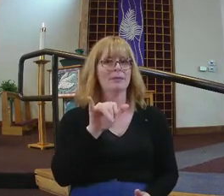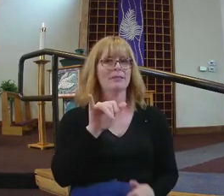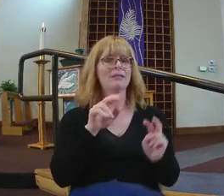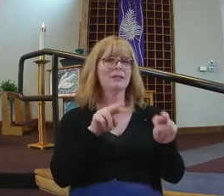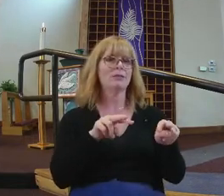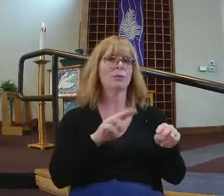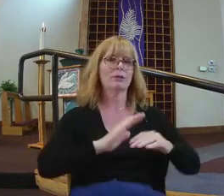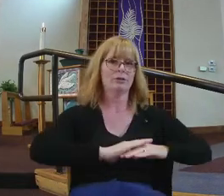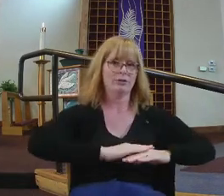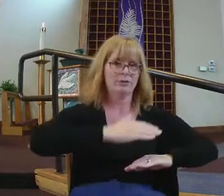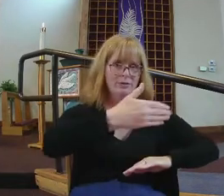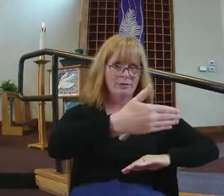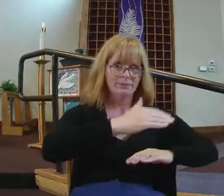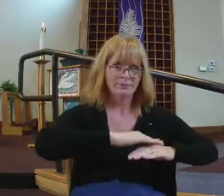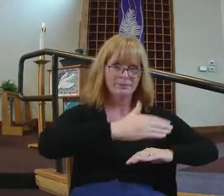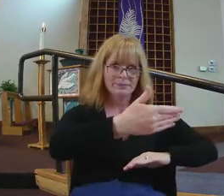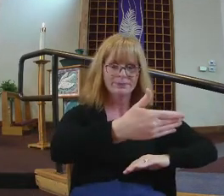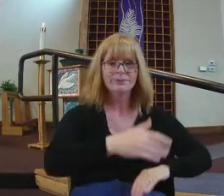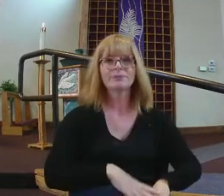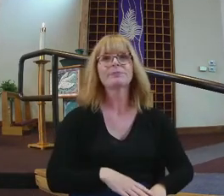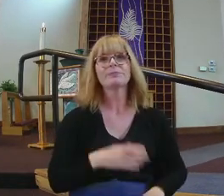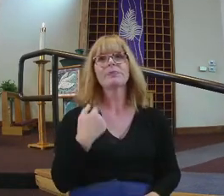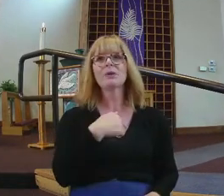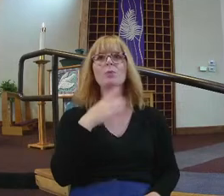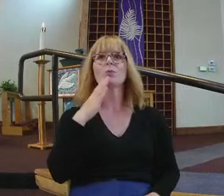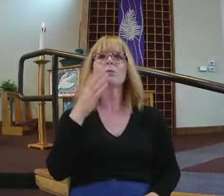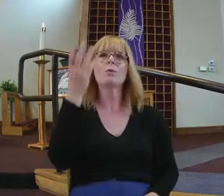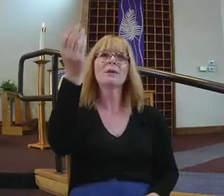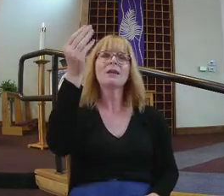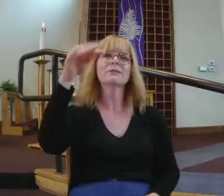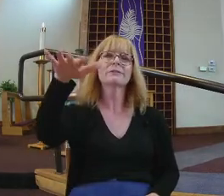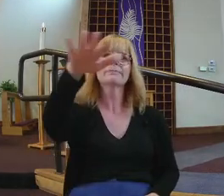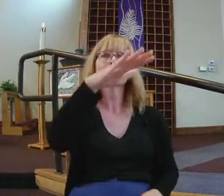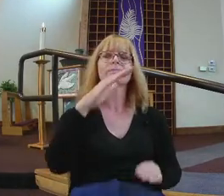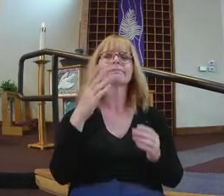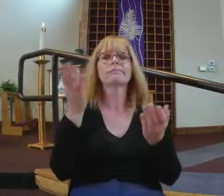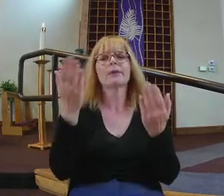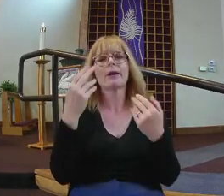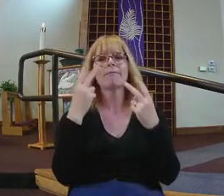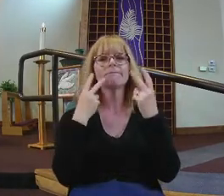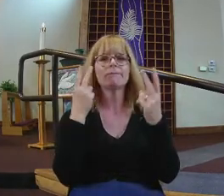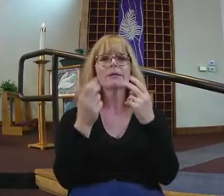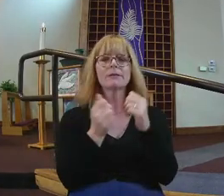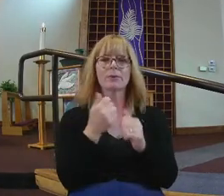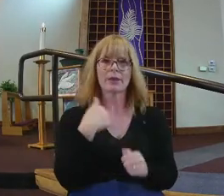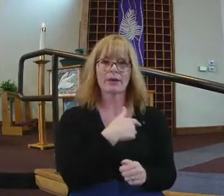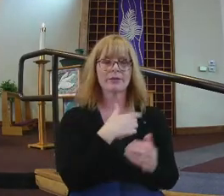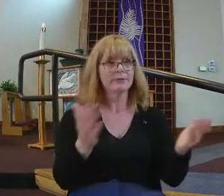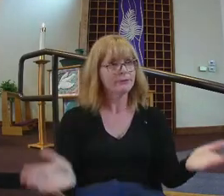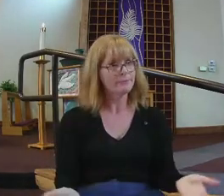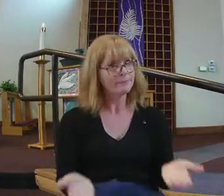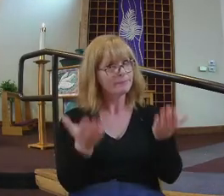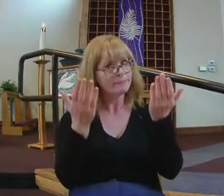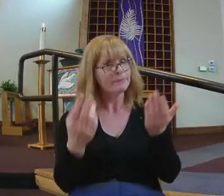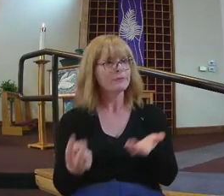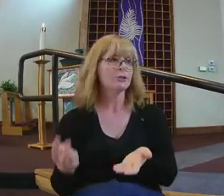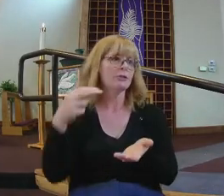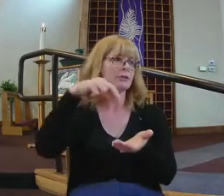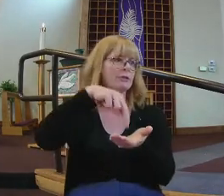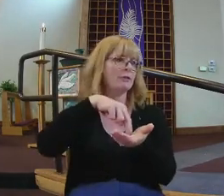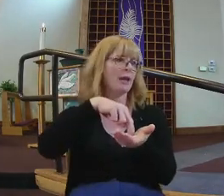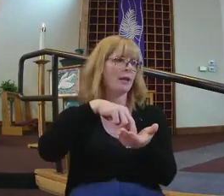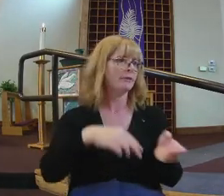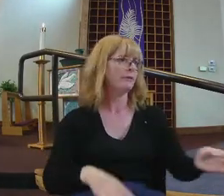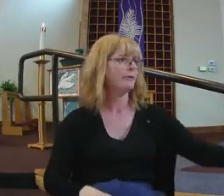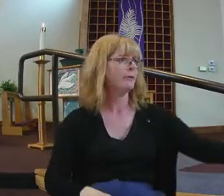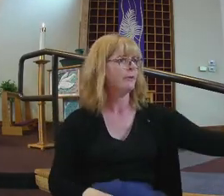in the foyer or out somewhere on the grounds. Now, my friends, will you stand with me as you are able?